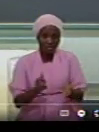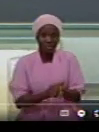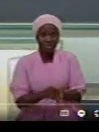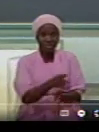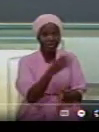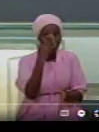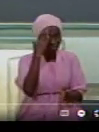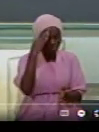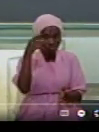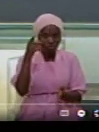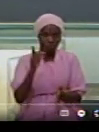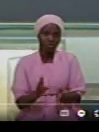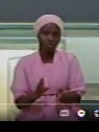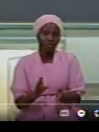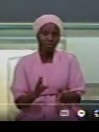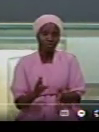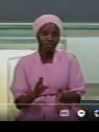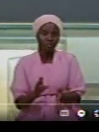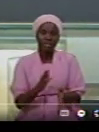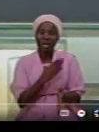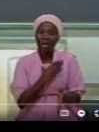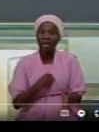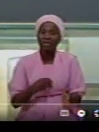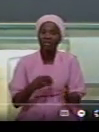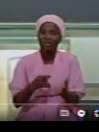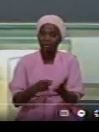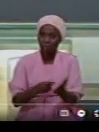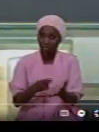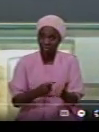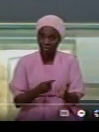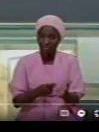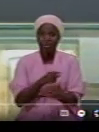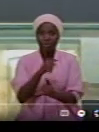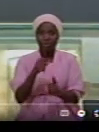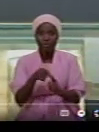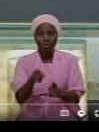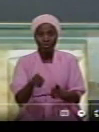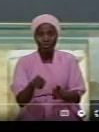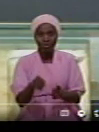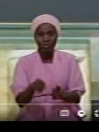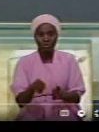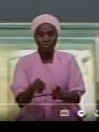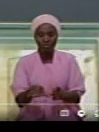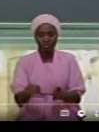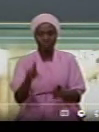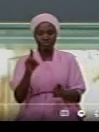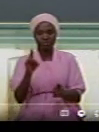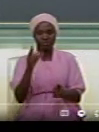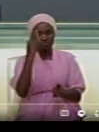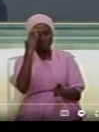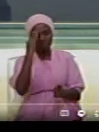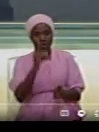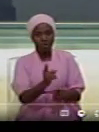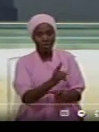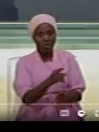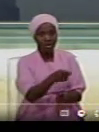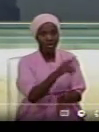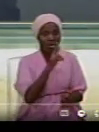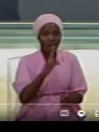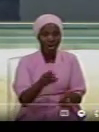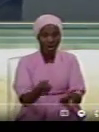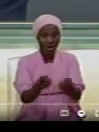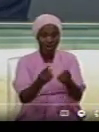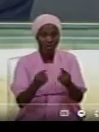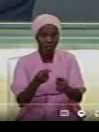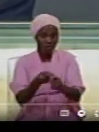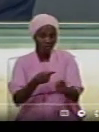know God. And sometimes when you discover where they're coming from, you're passing by that